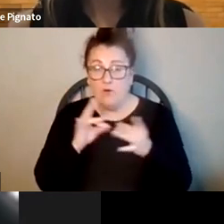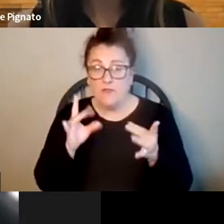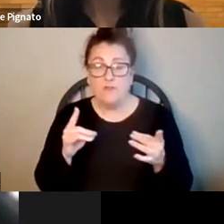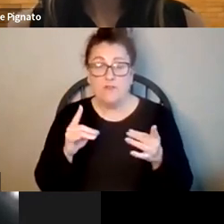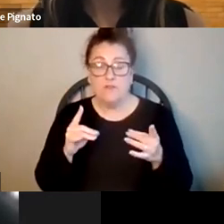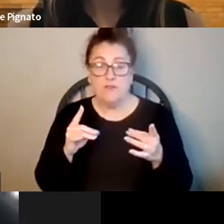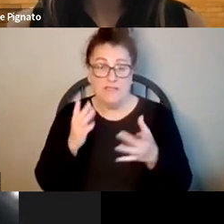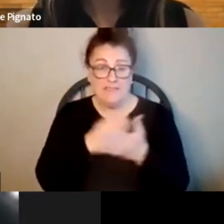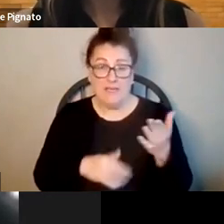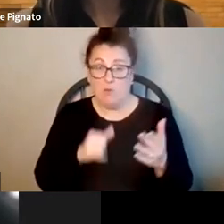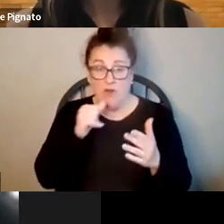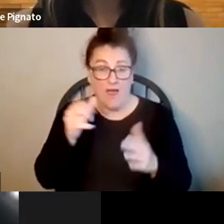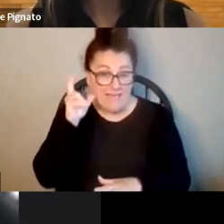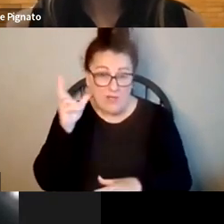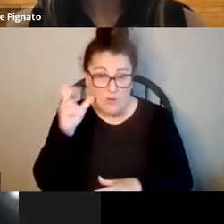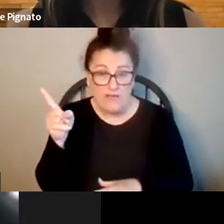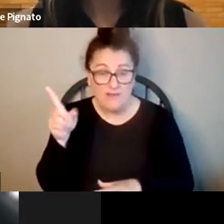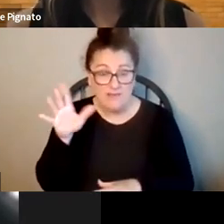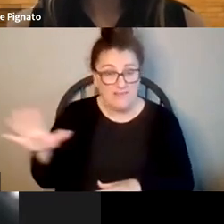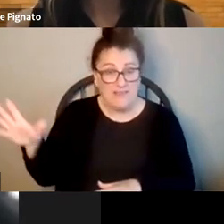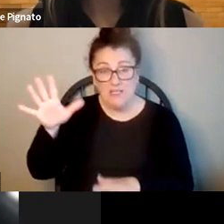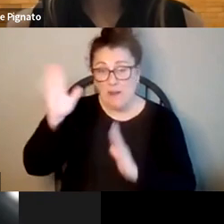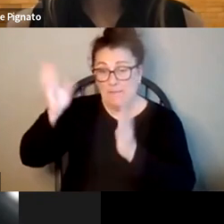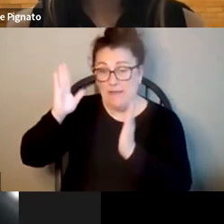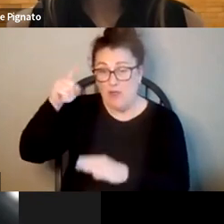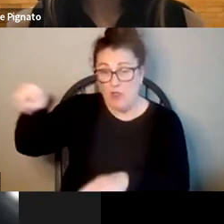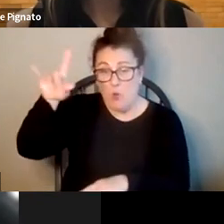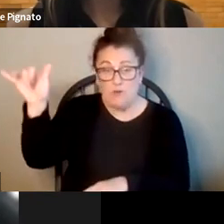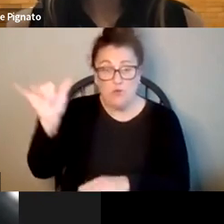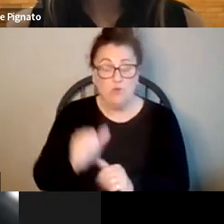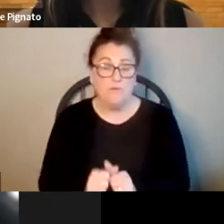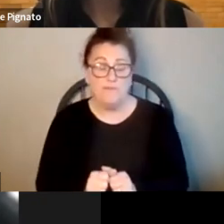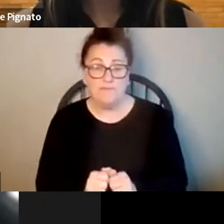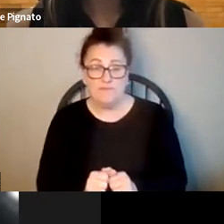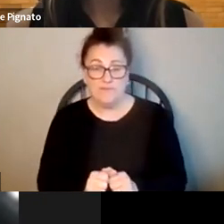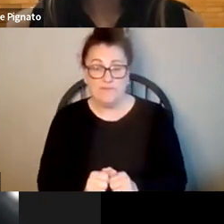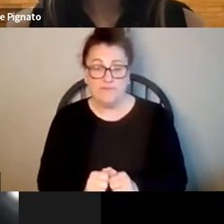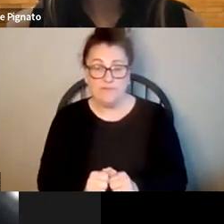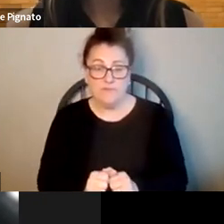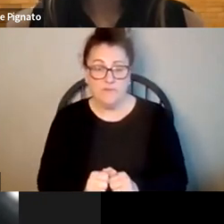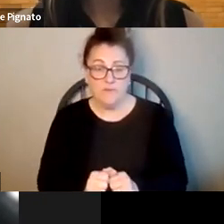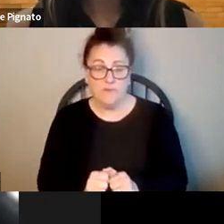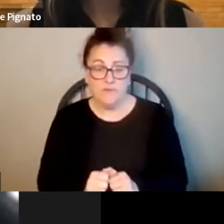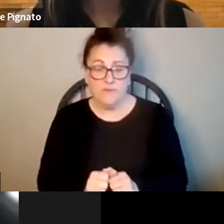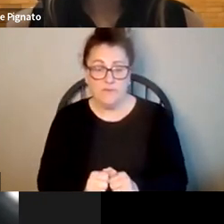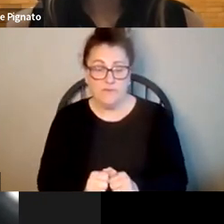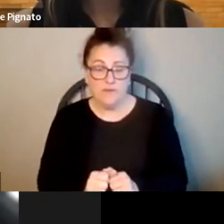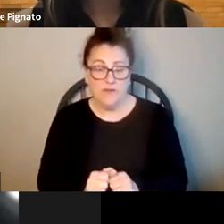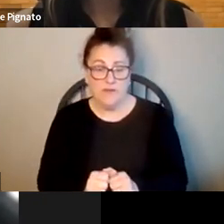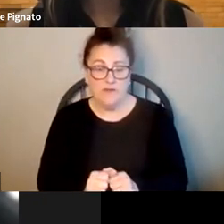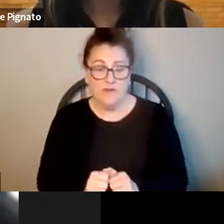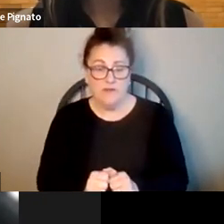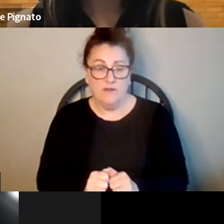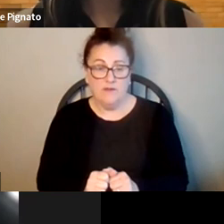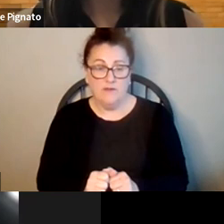hearing are the ones that we should also pay attention to as well as the one that is being documented. So let me, I